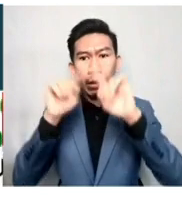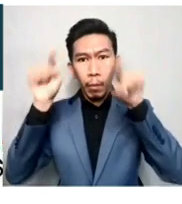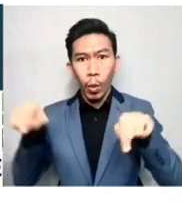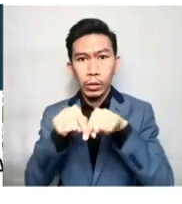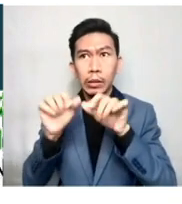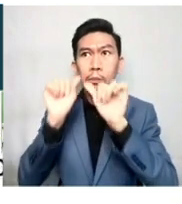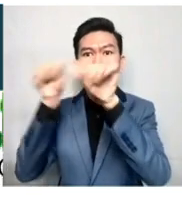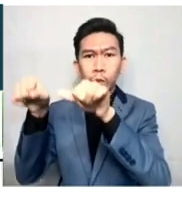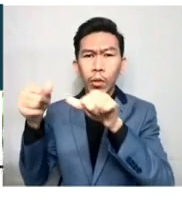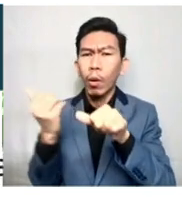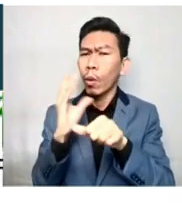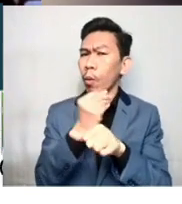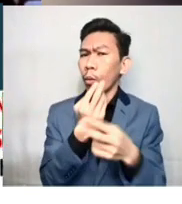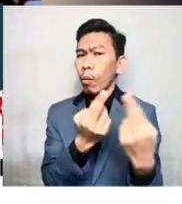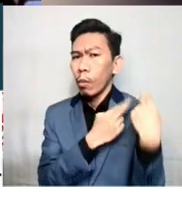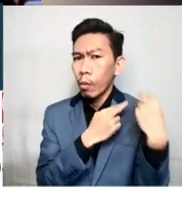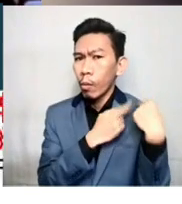by